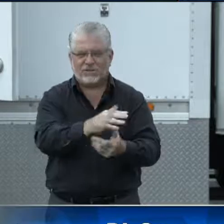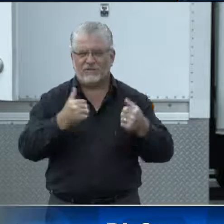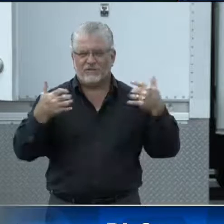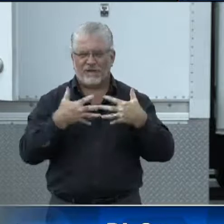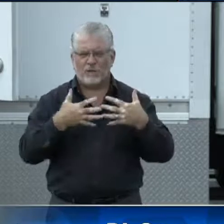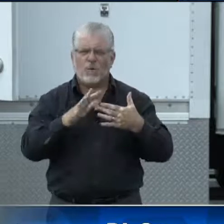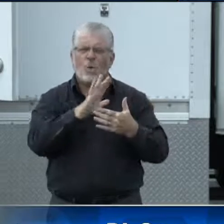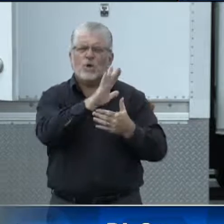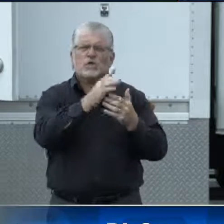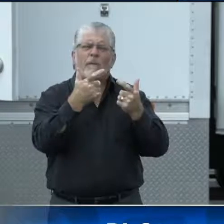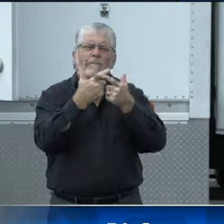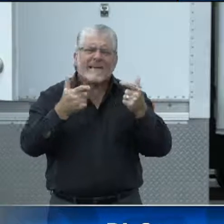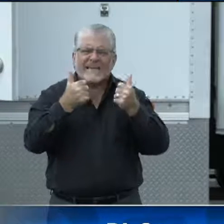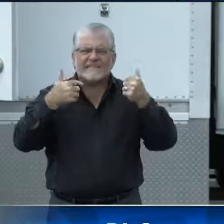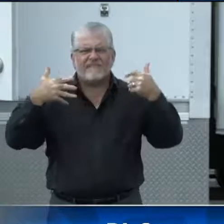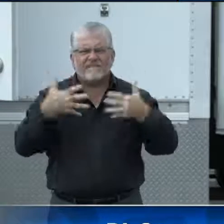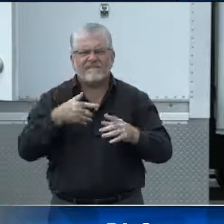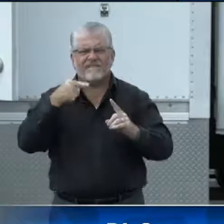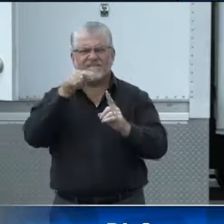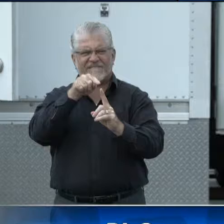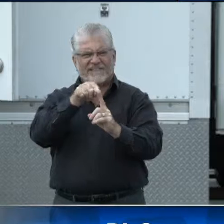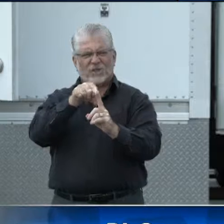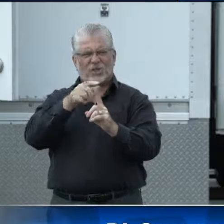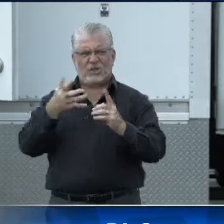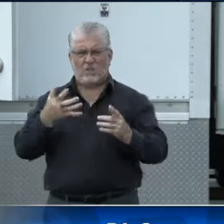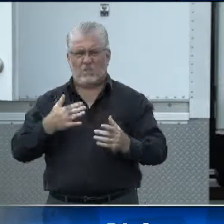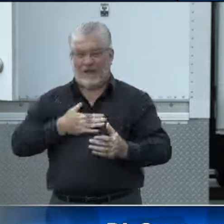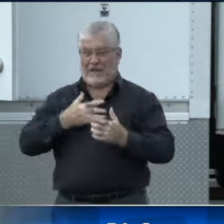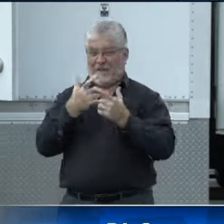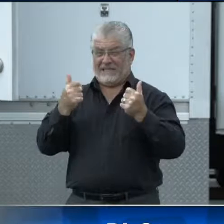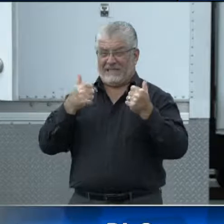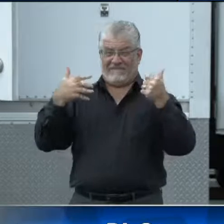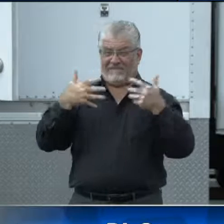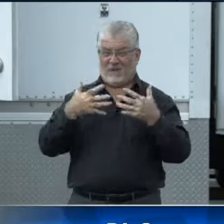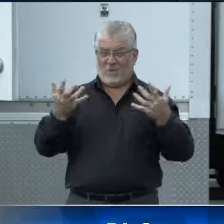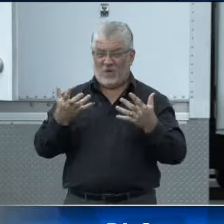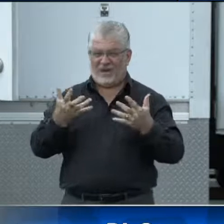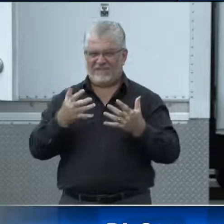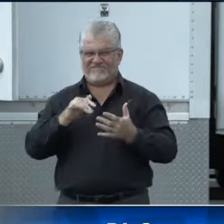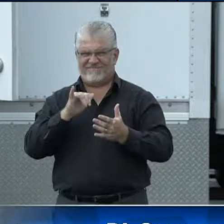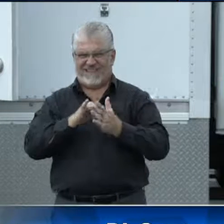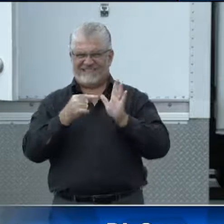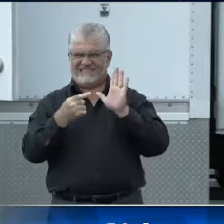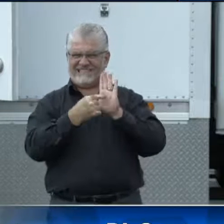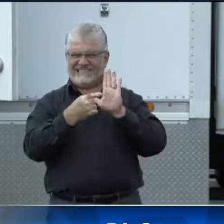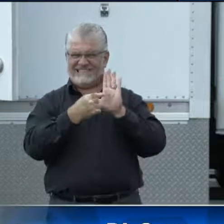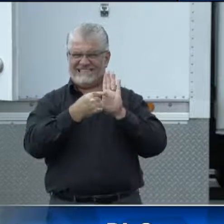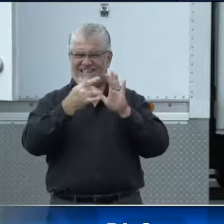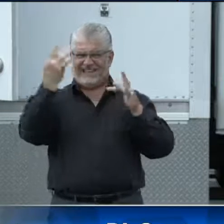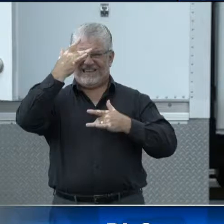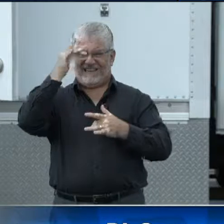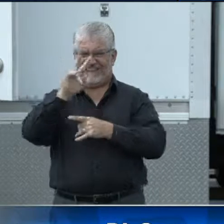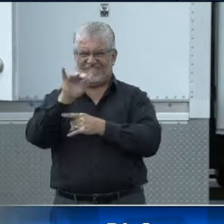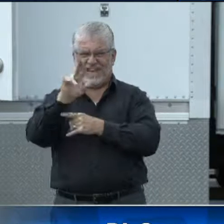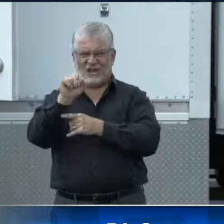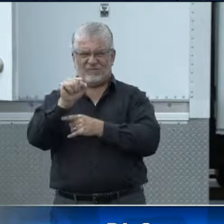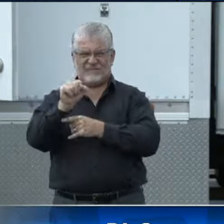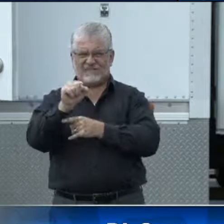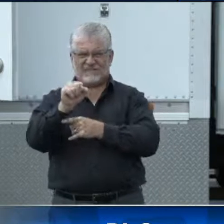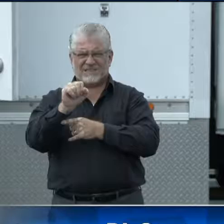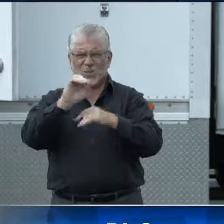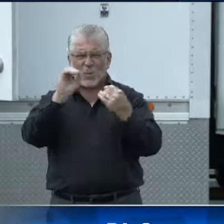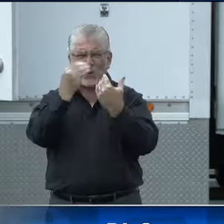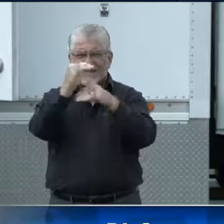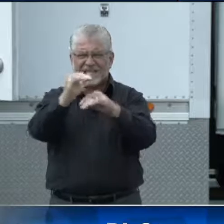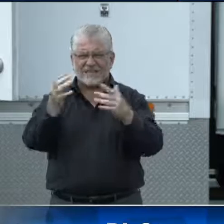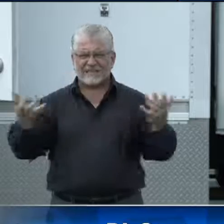letting people know that this is a virus and it has no eyes. It doesn't have any limits. So letting people know that this is what